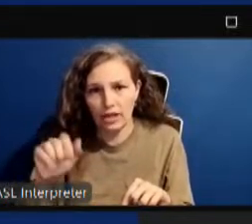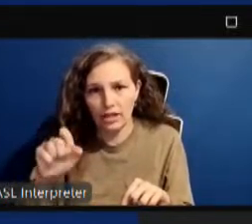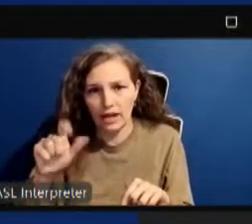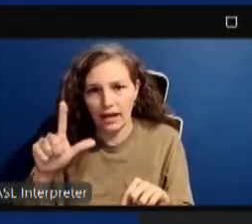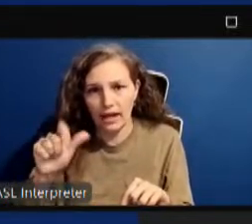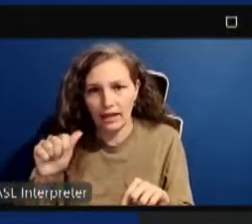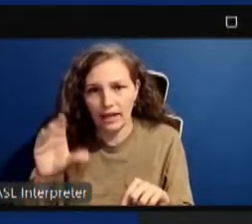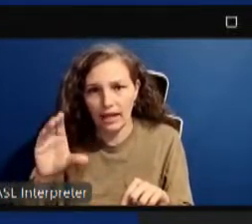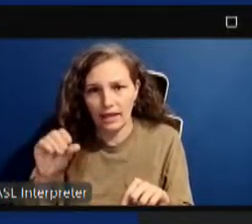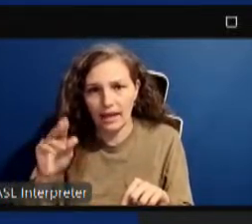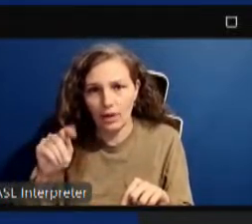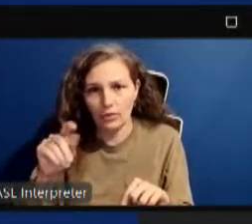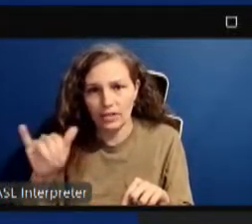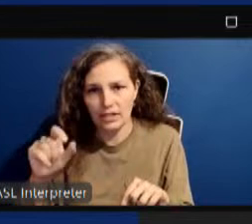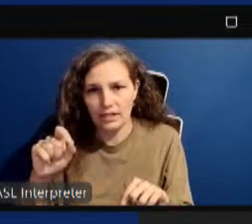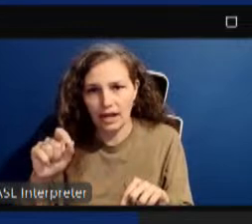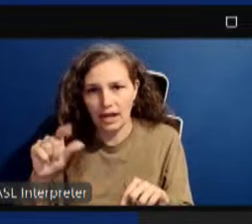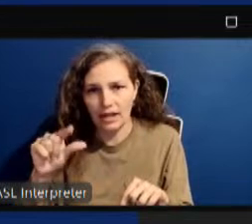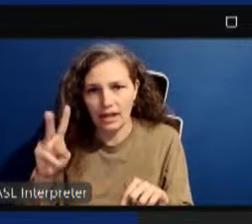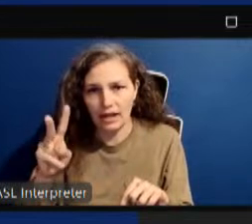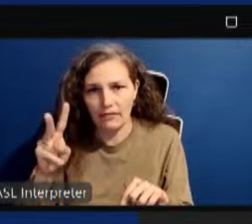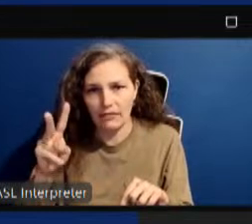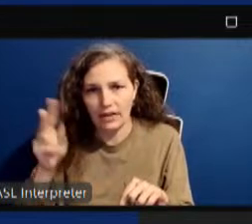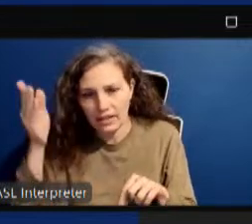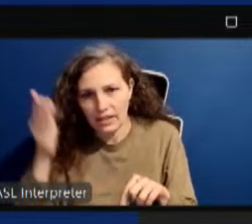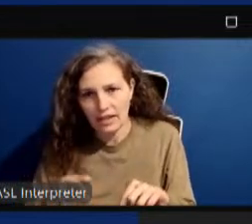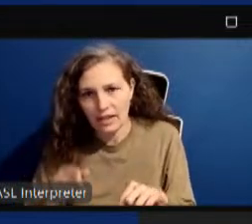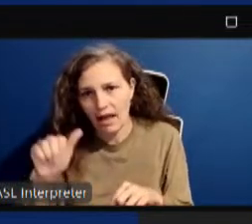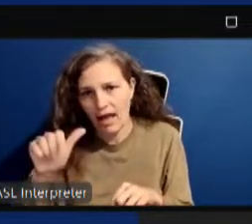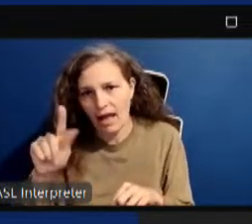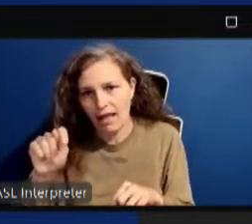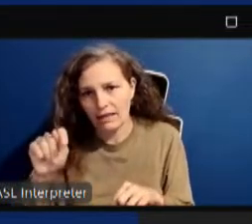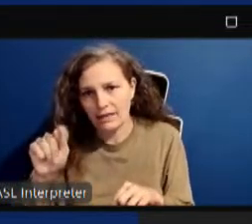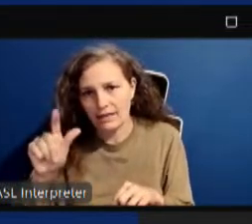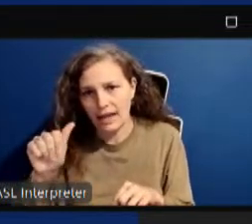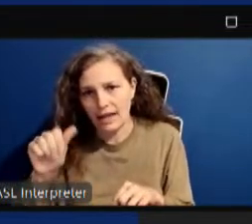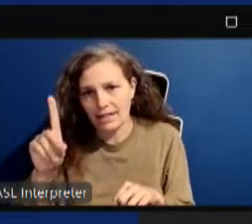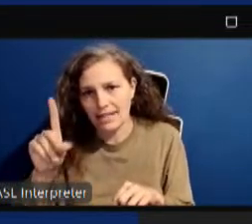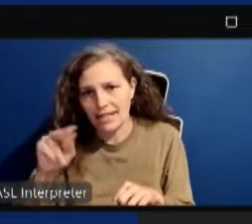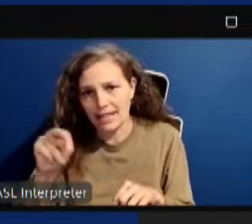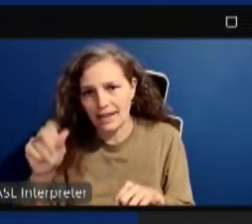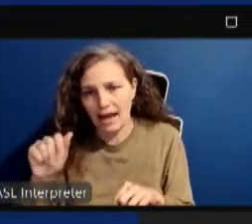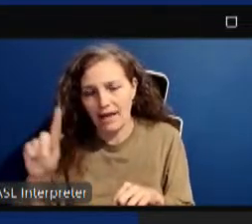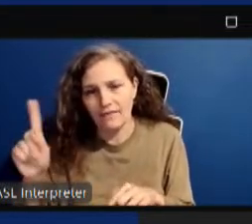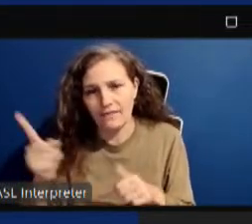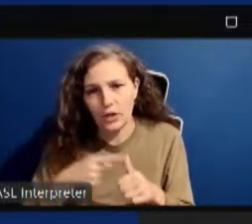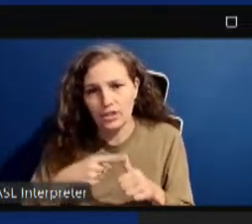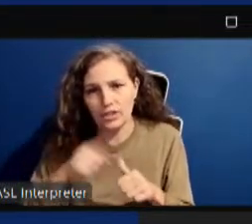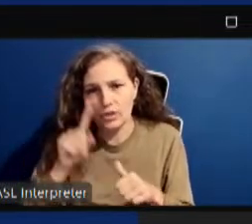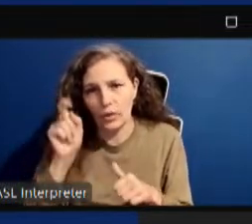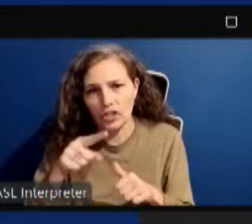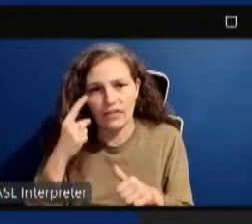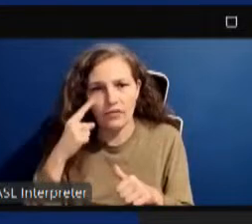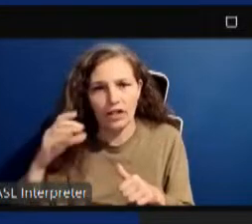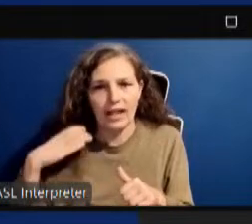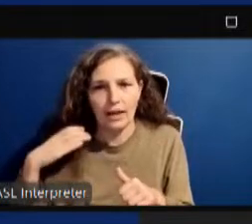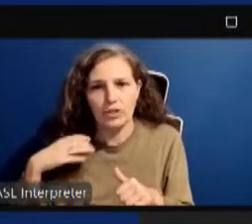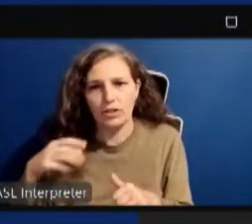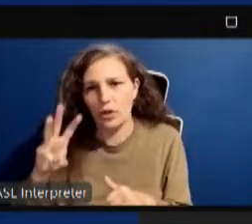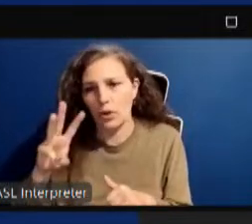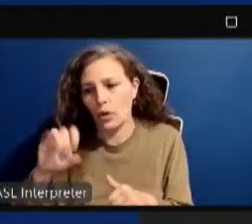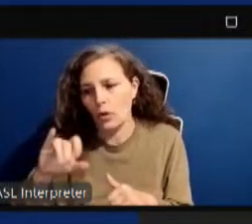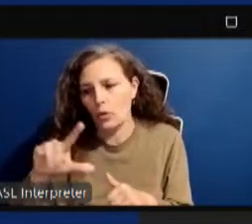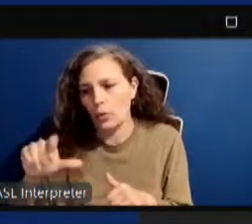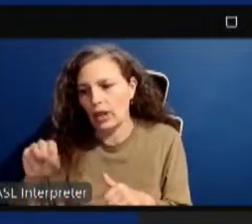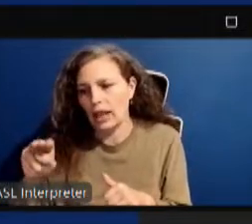recovery.laccounty.gov/Altadena. And our first question is for Captain Williams. Captain Williams, can you tell us what the current status of residents